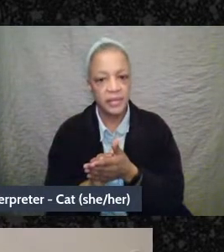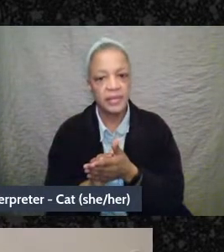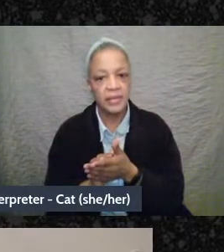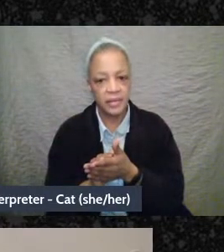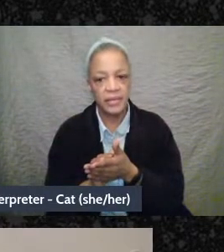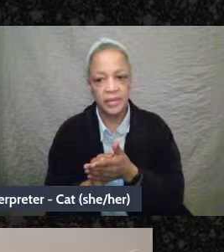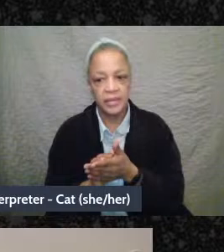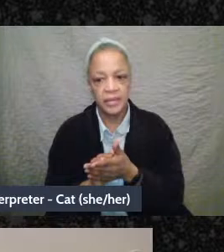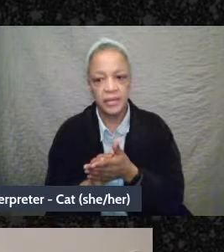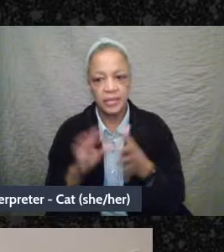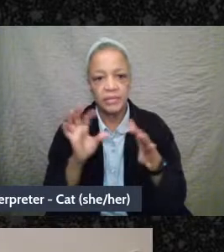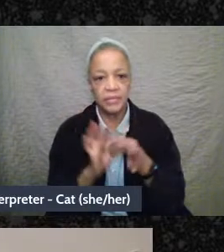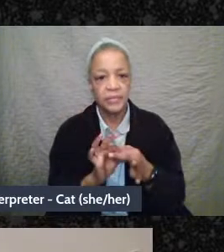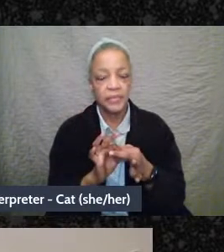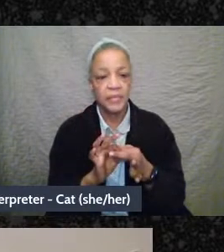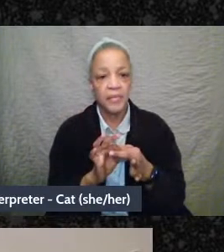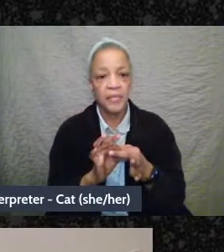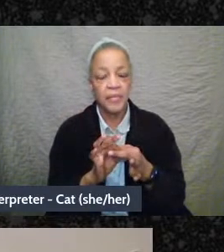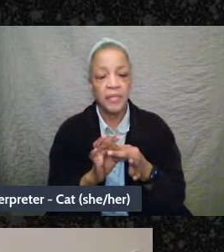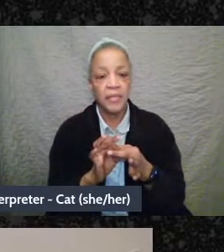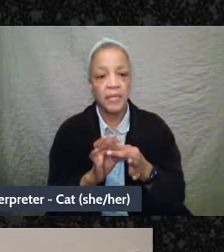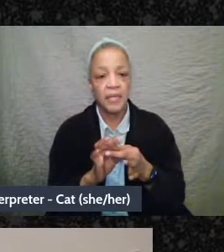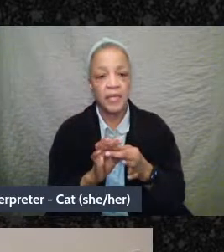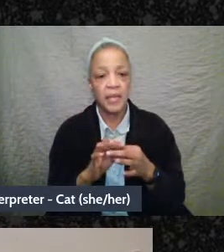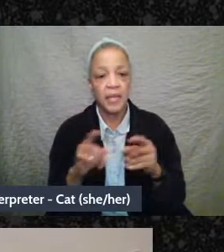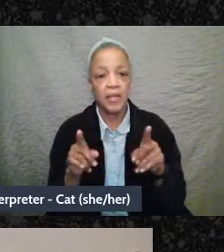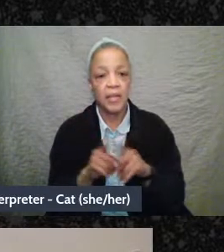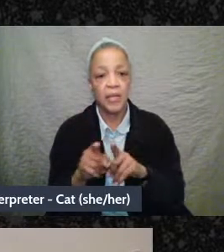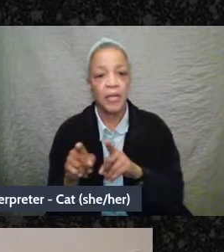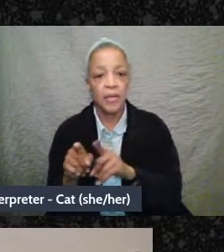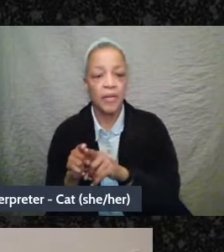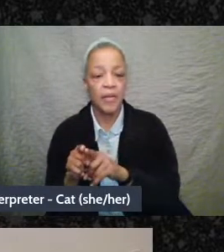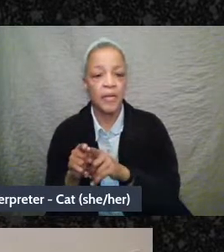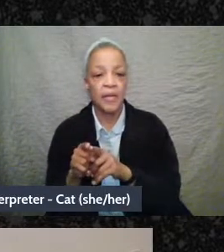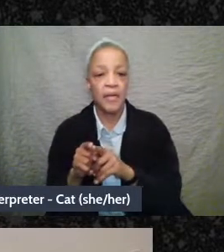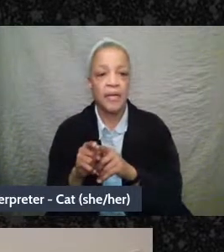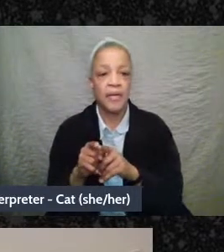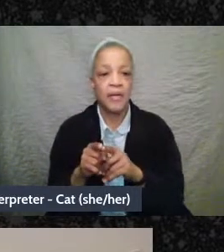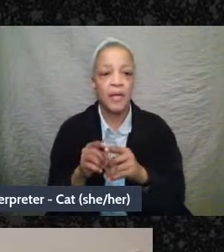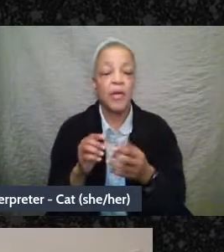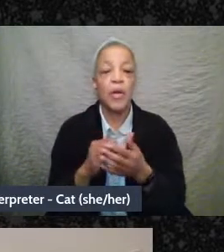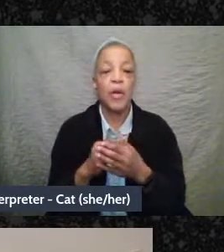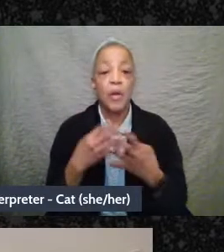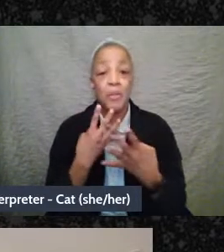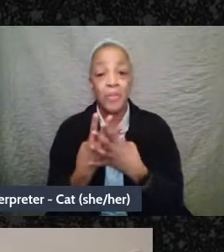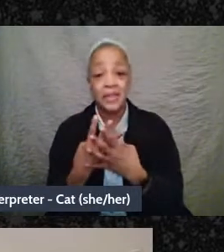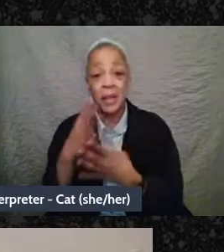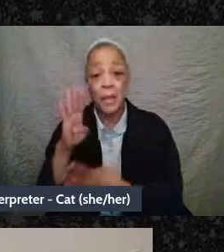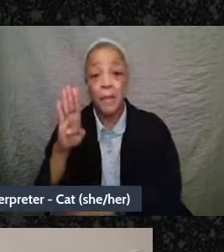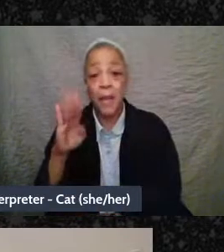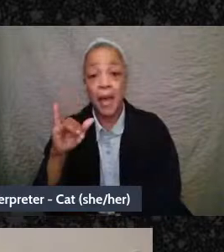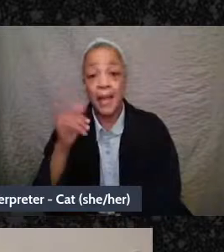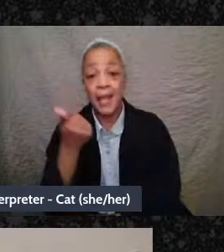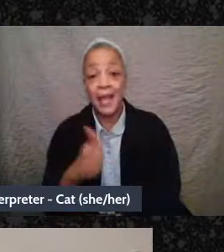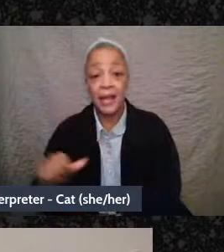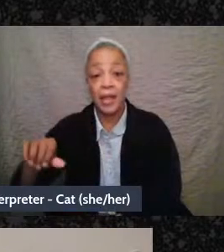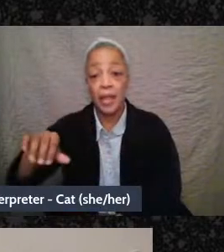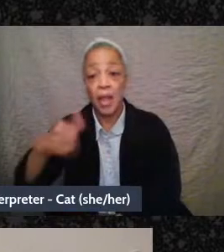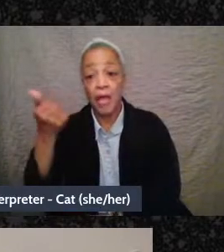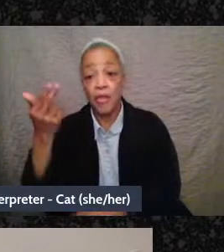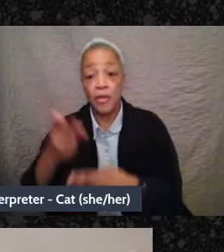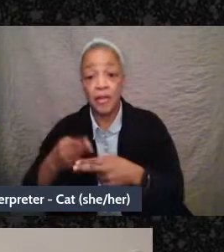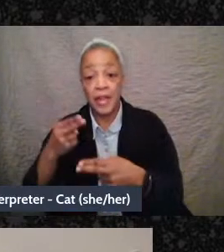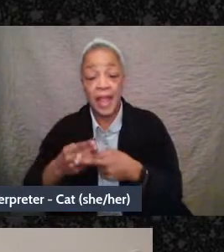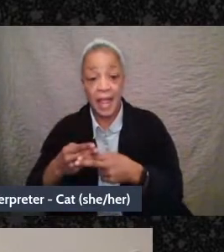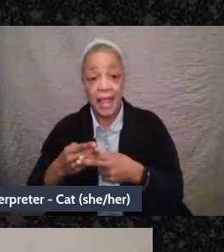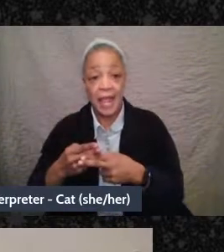in terms of the ways that also Prison by Any Other Name, which is a great book by Maya Shenwar and Vicky